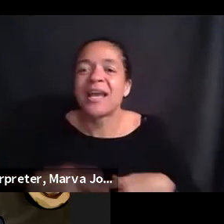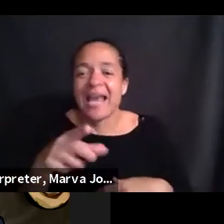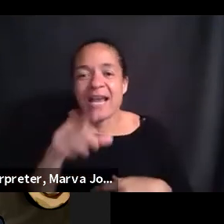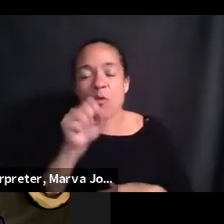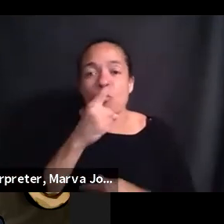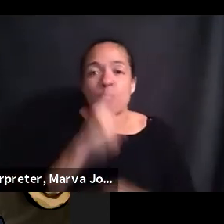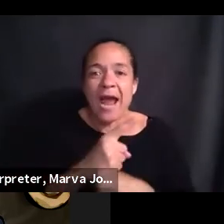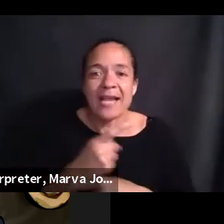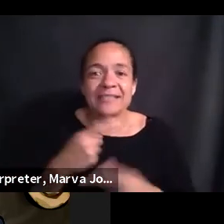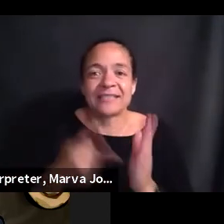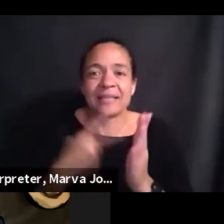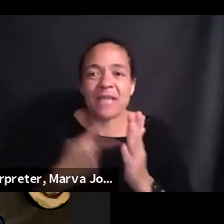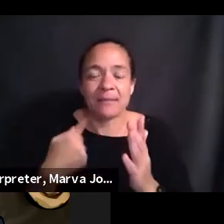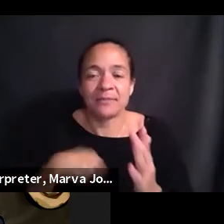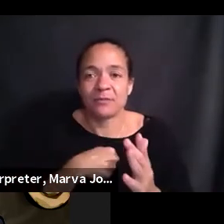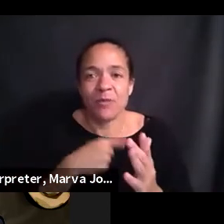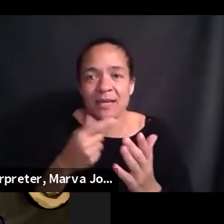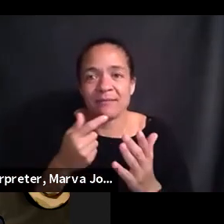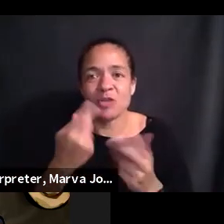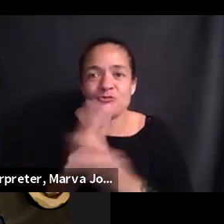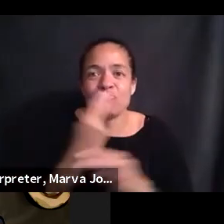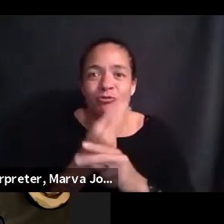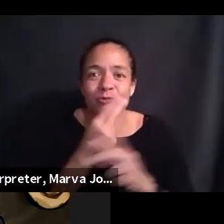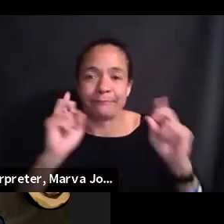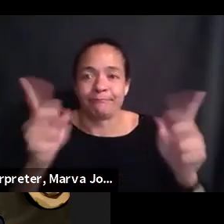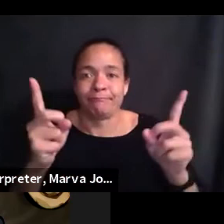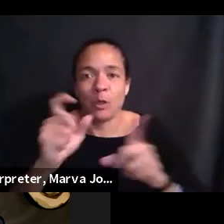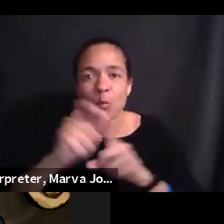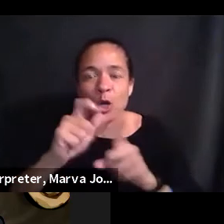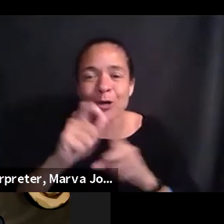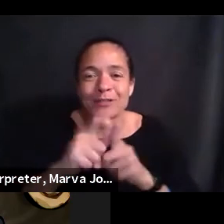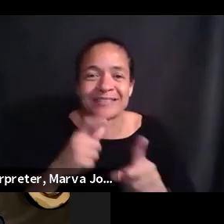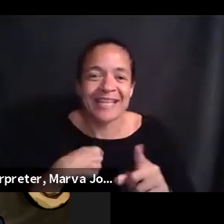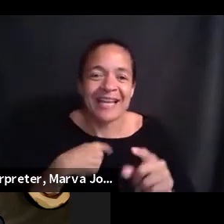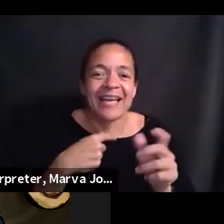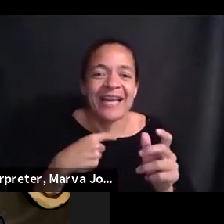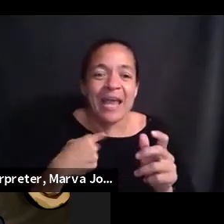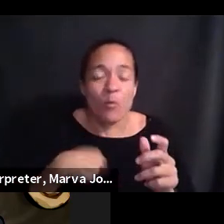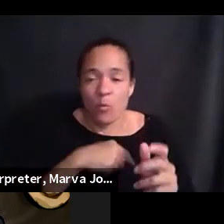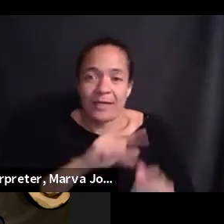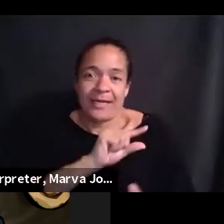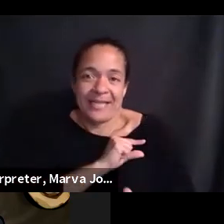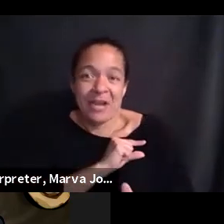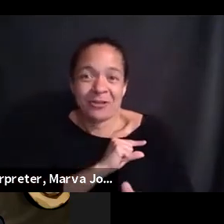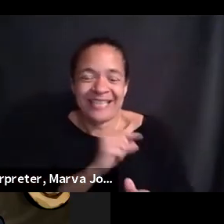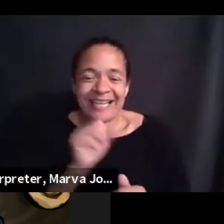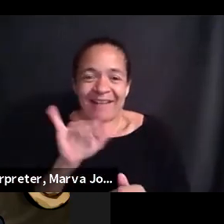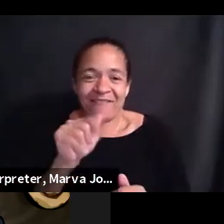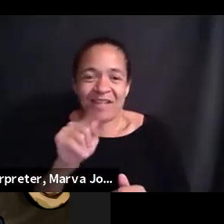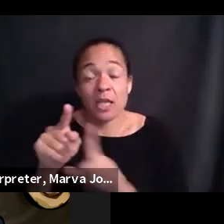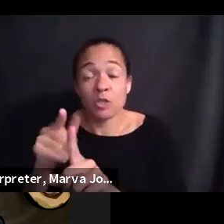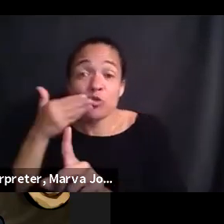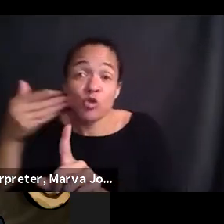I can't imagine KT would let that happen in her shop, but it does happen. We're all a little guilty of it. We love us some jargon. You make a good